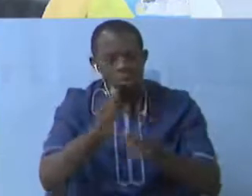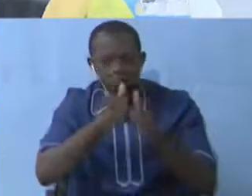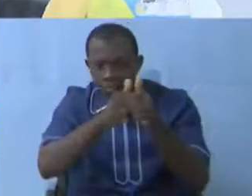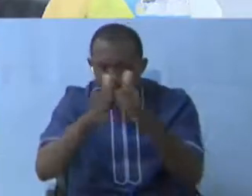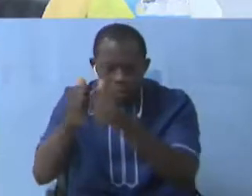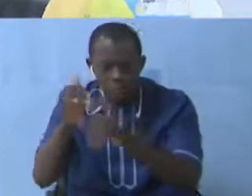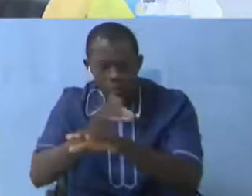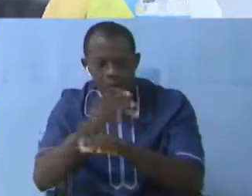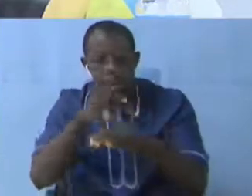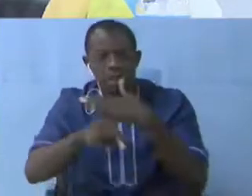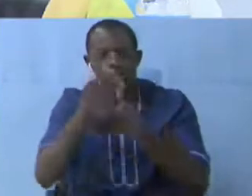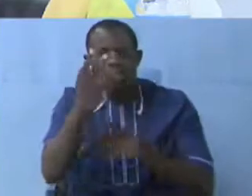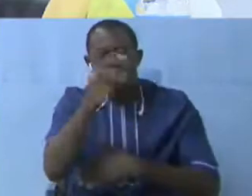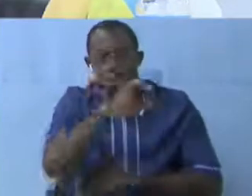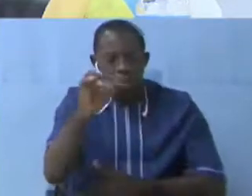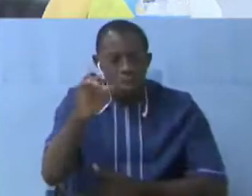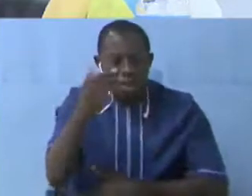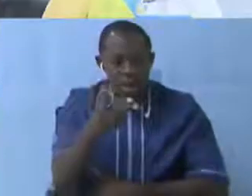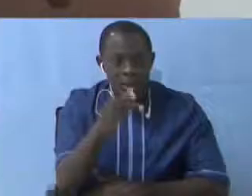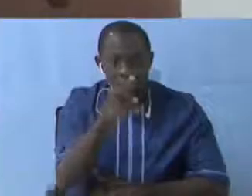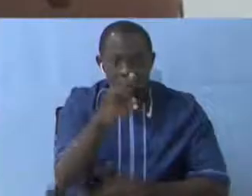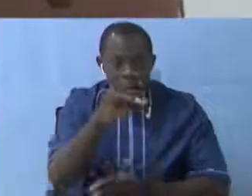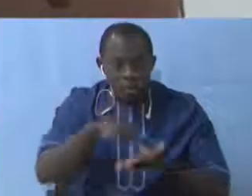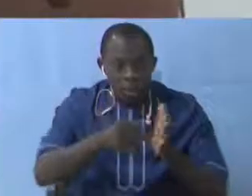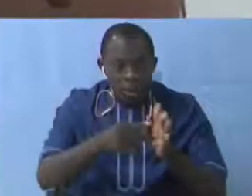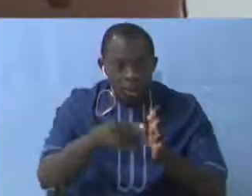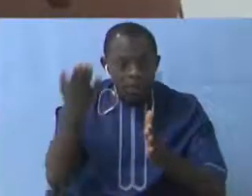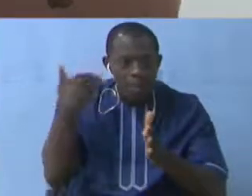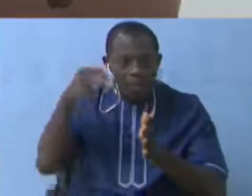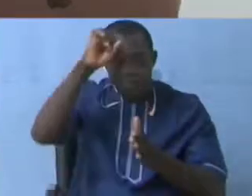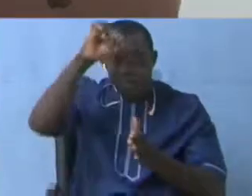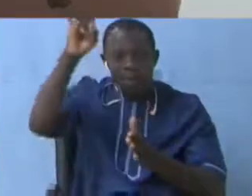Madam Witness, you mean the president then, Yaya Jammeh? Yeah, President Yaya Jammeh.